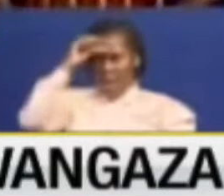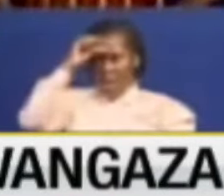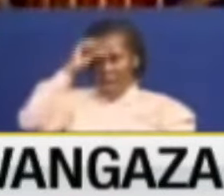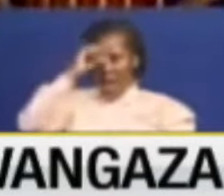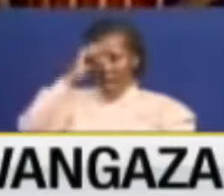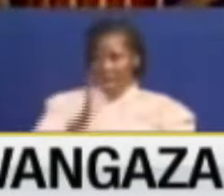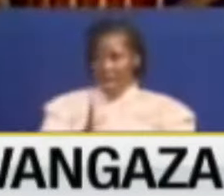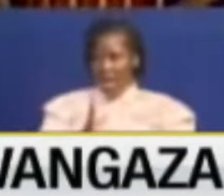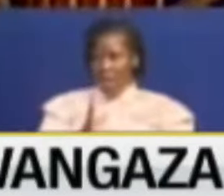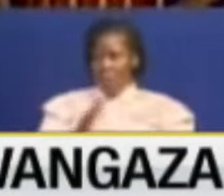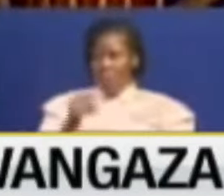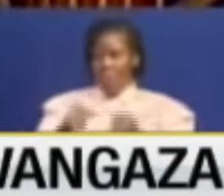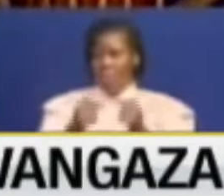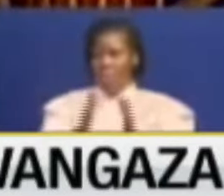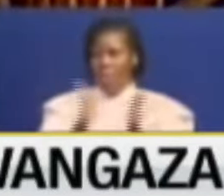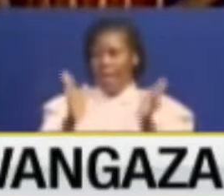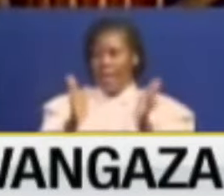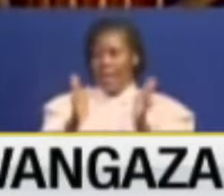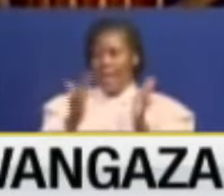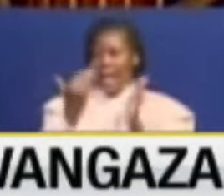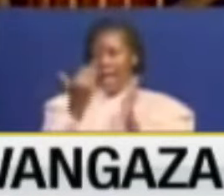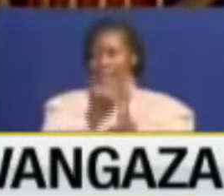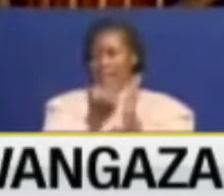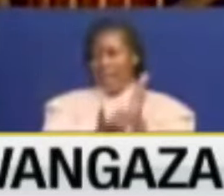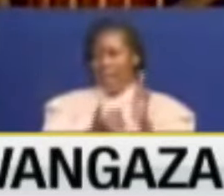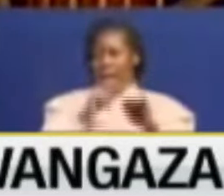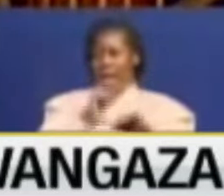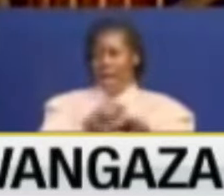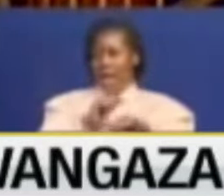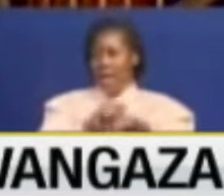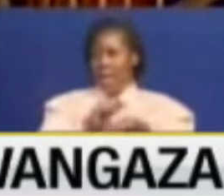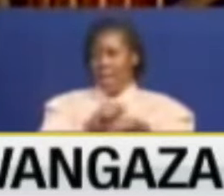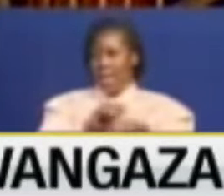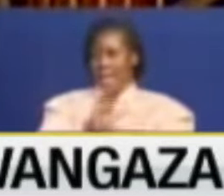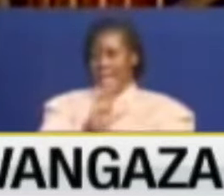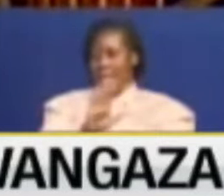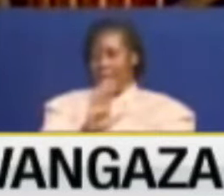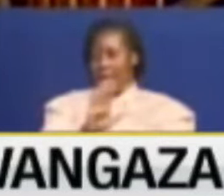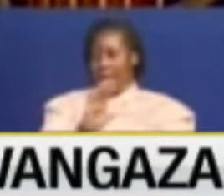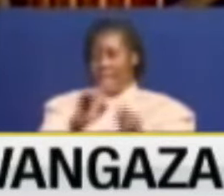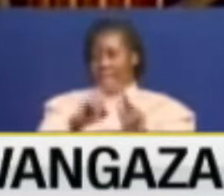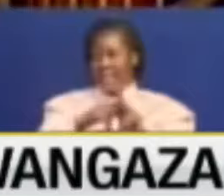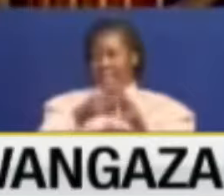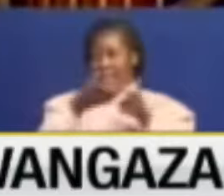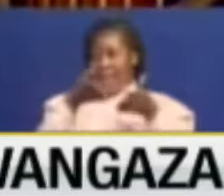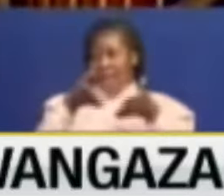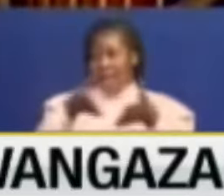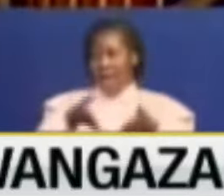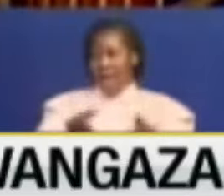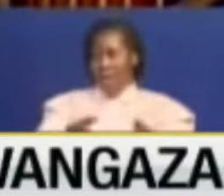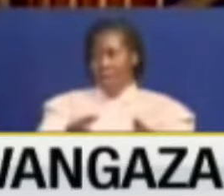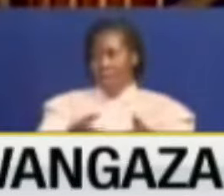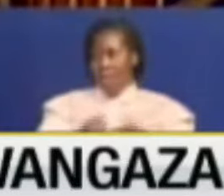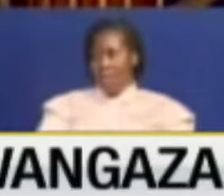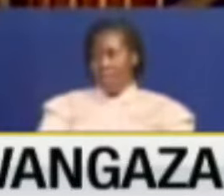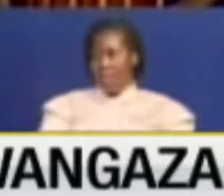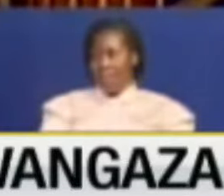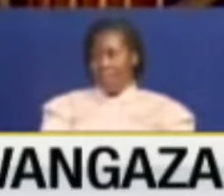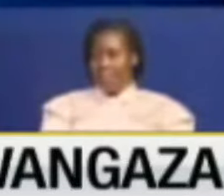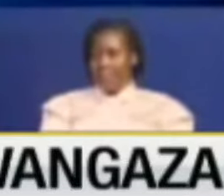your opening statement. Your time starts running from now.